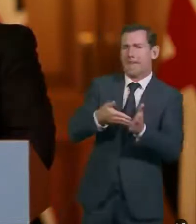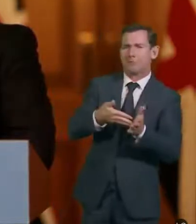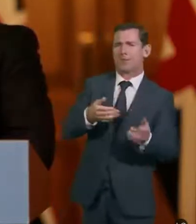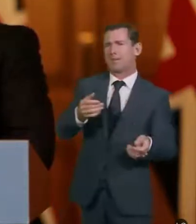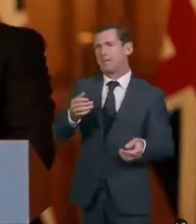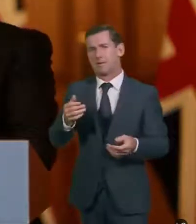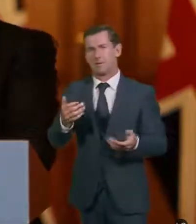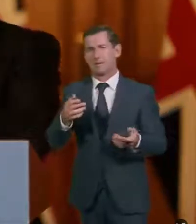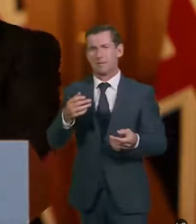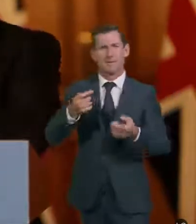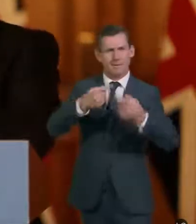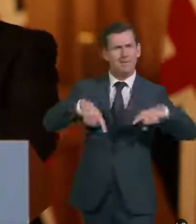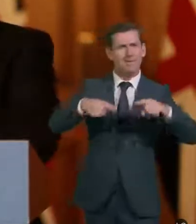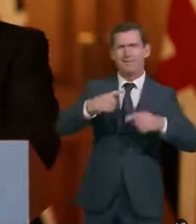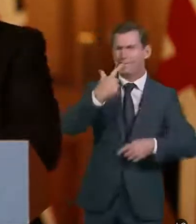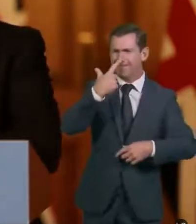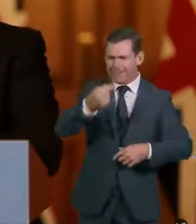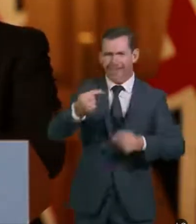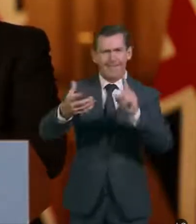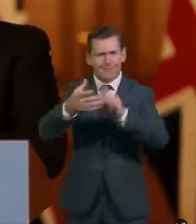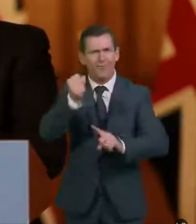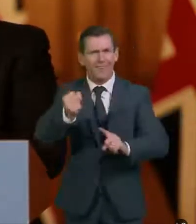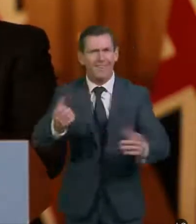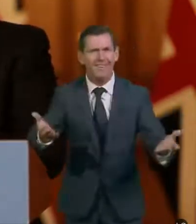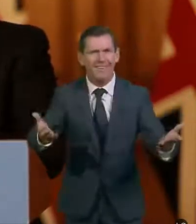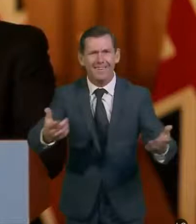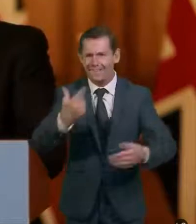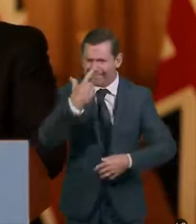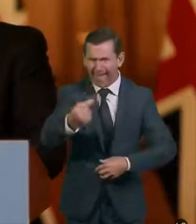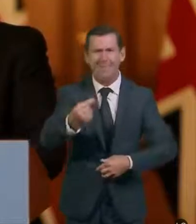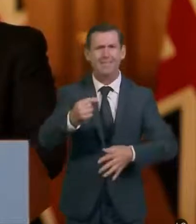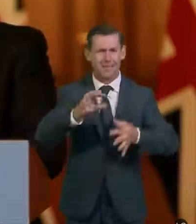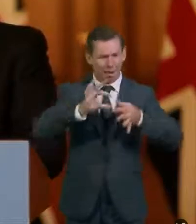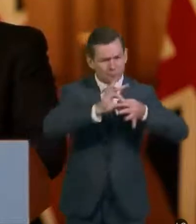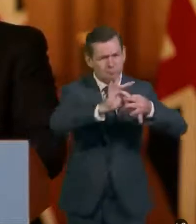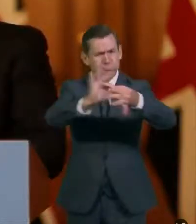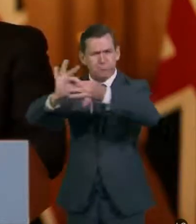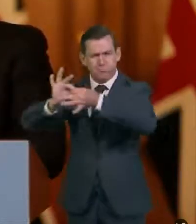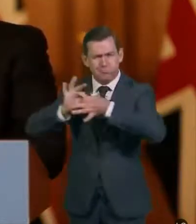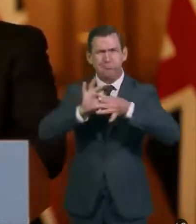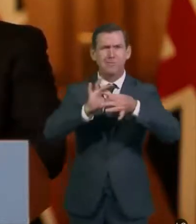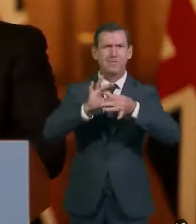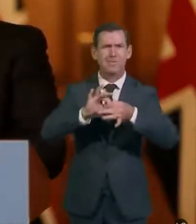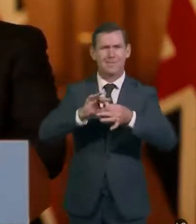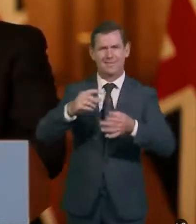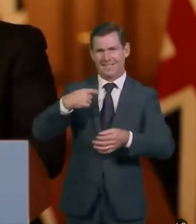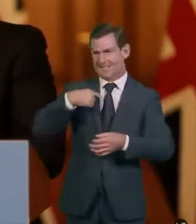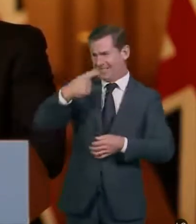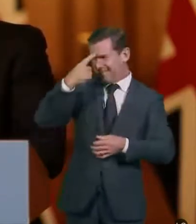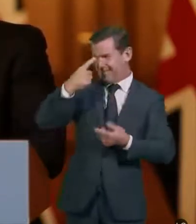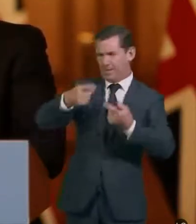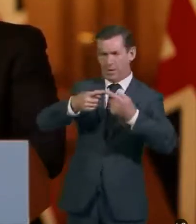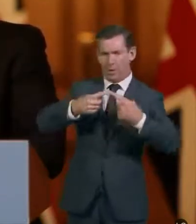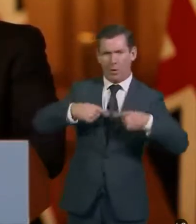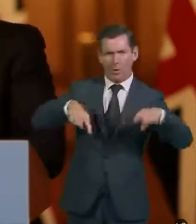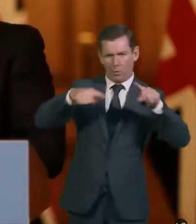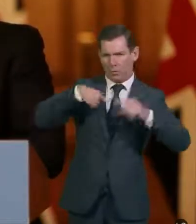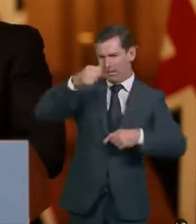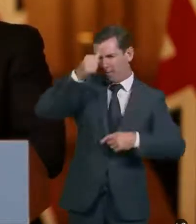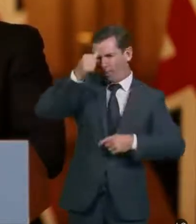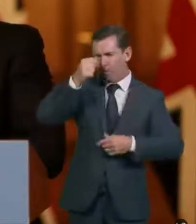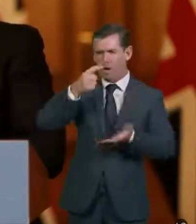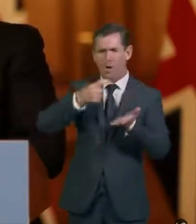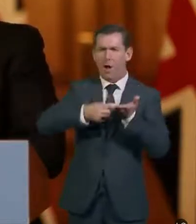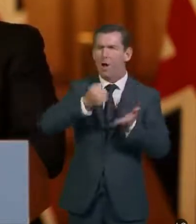together. The quantum the amount by which we need to reduce the R is not as big